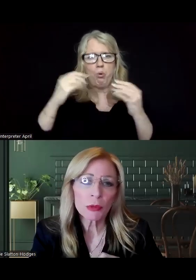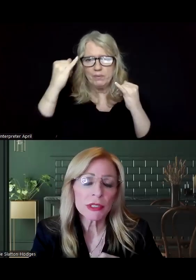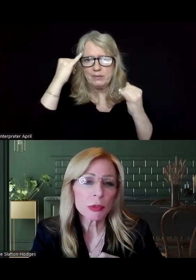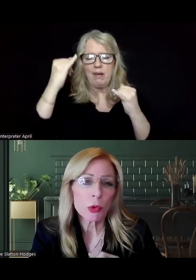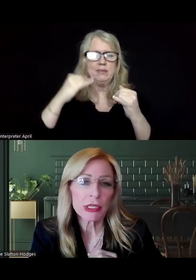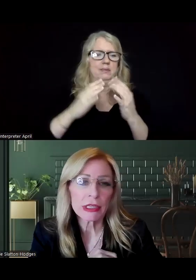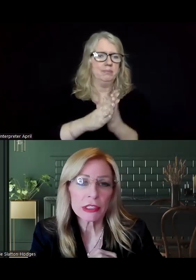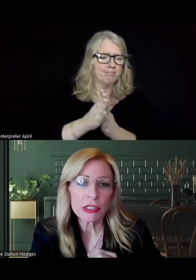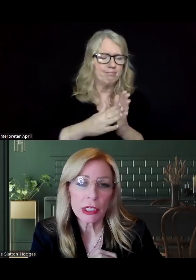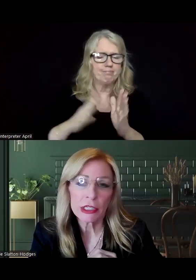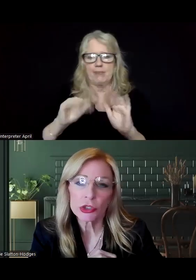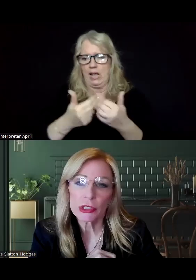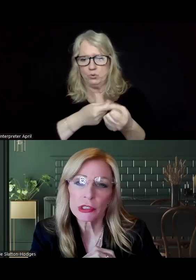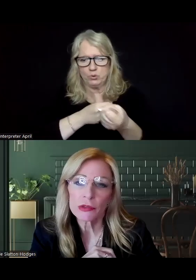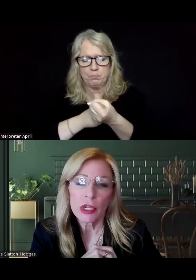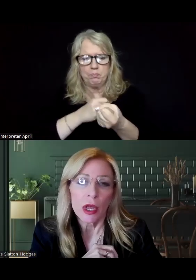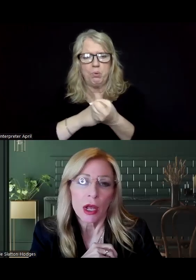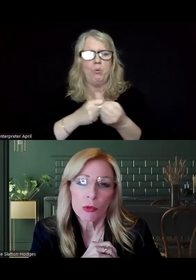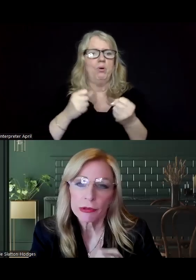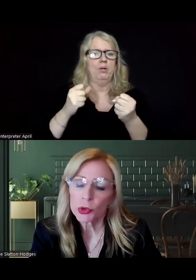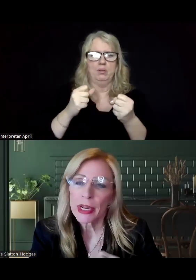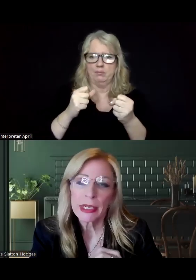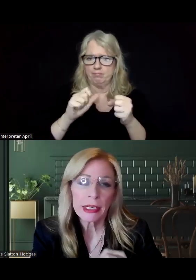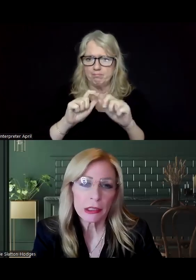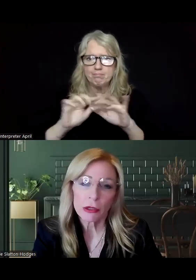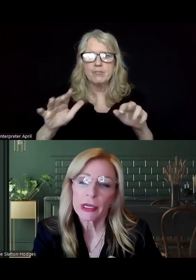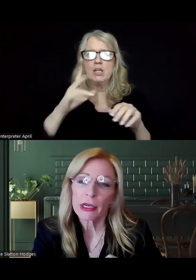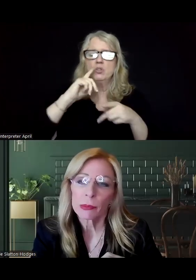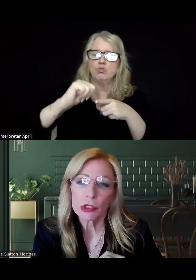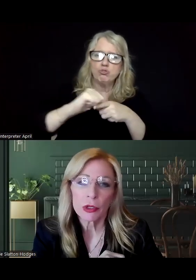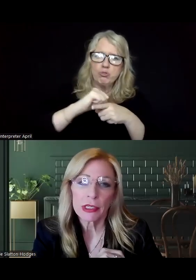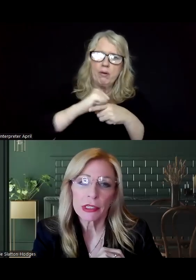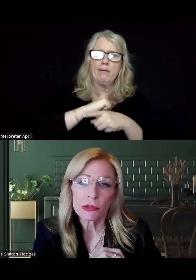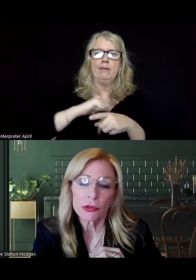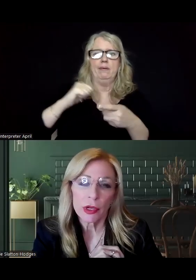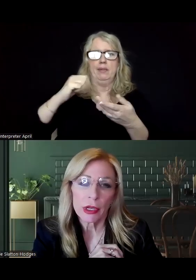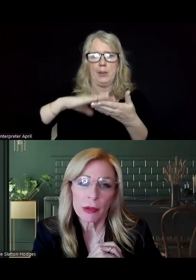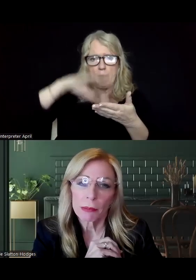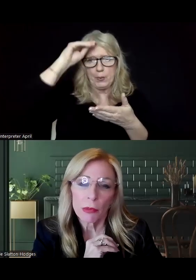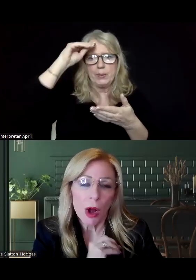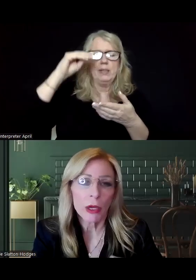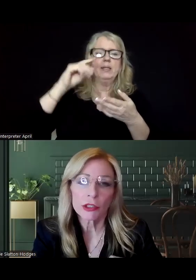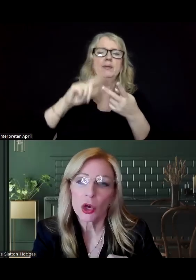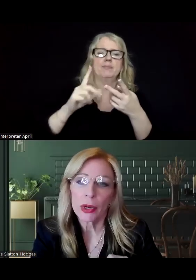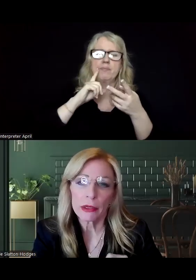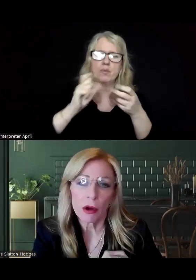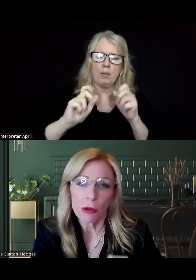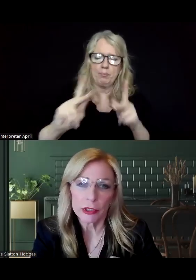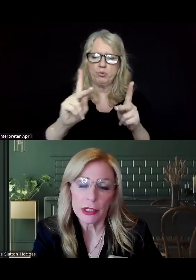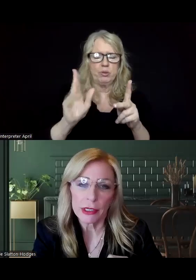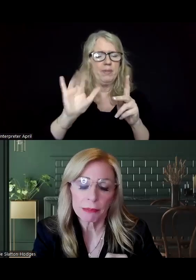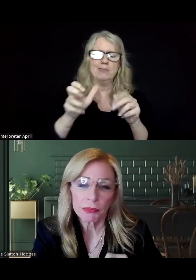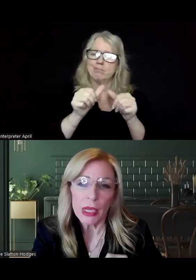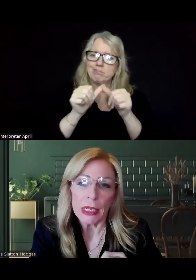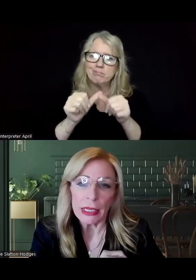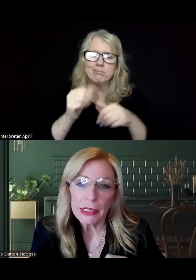how you can be supported in these initiatives with training and learning opportunities ongoing all